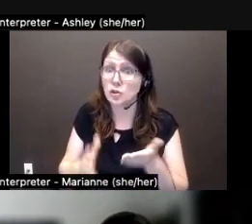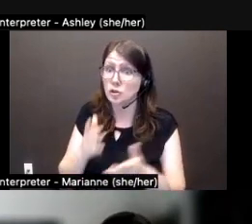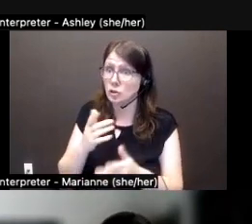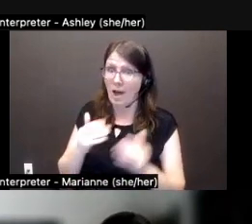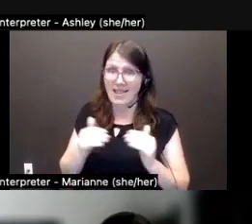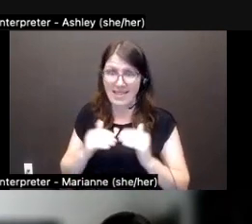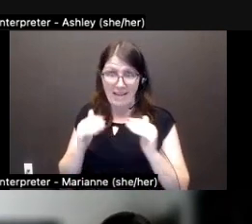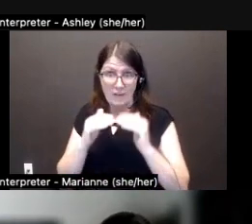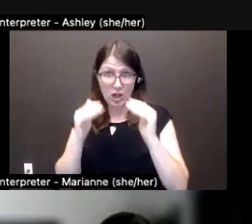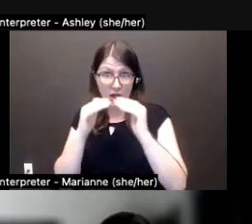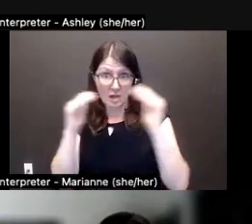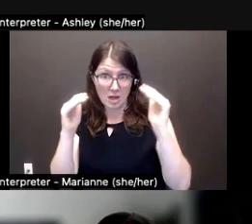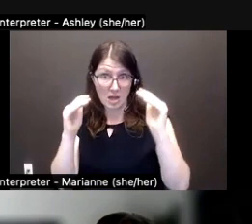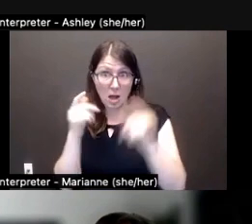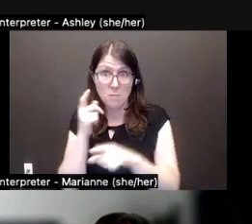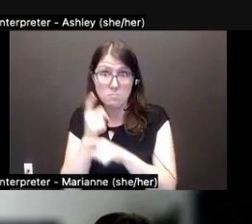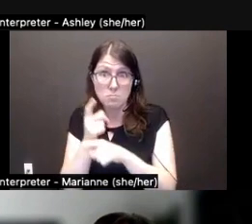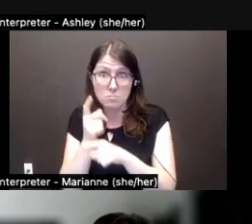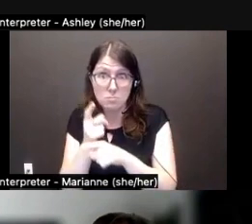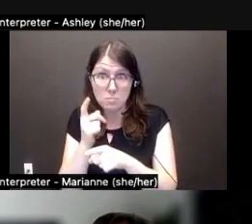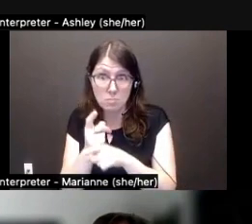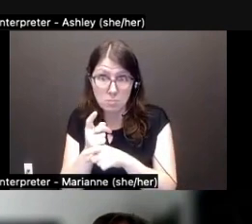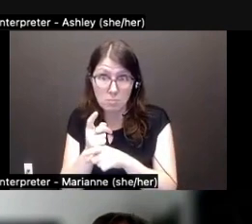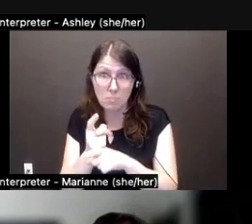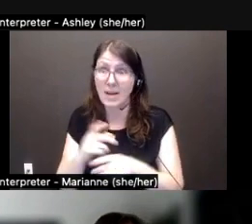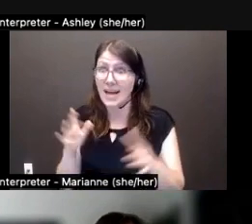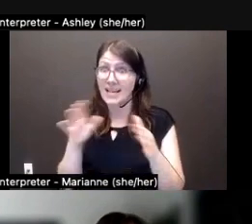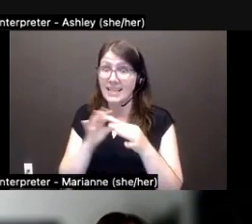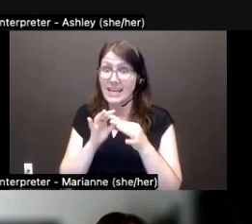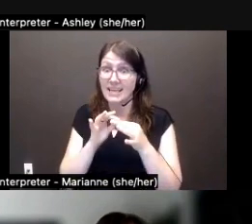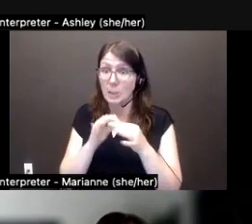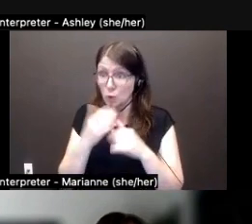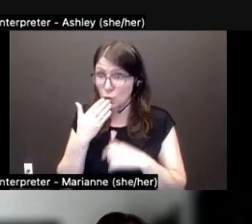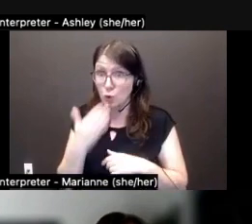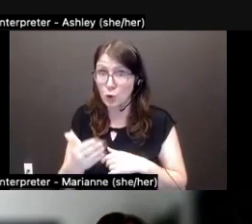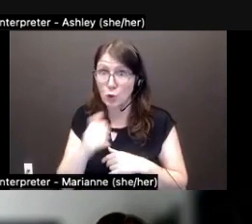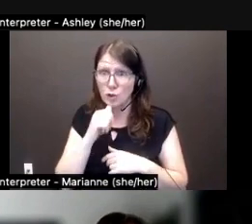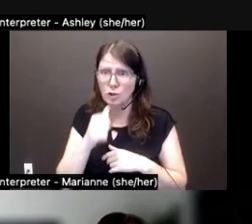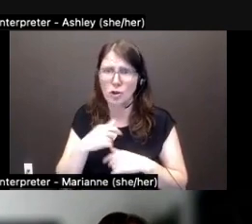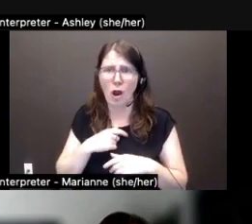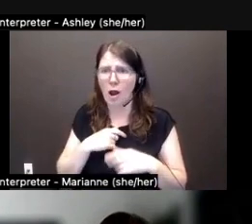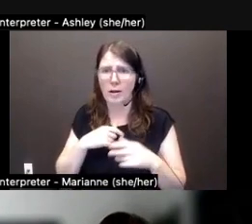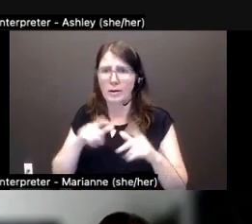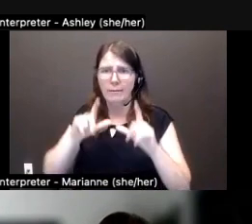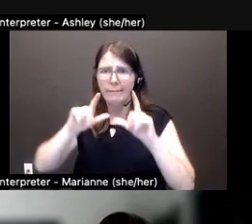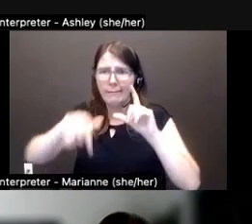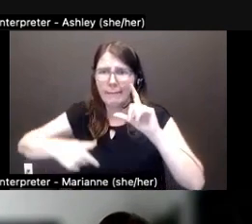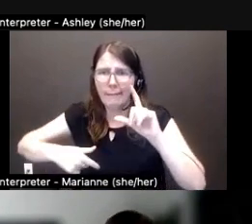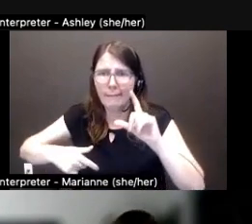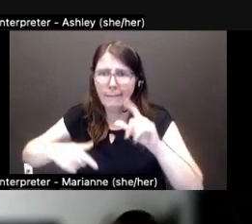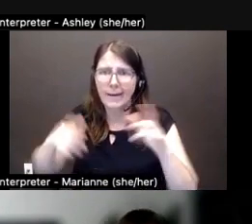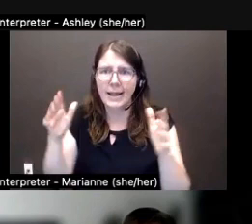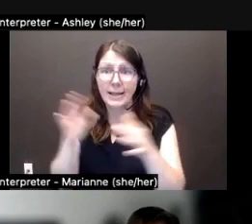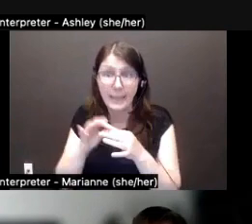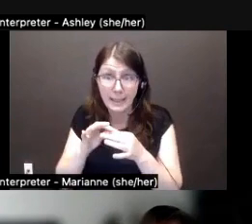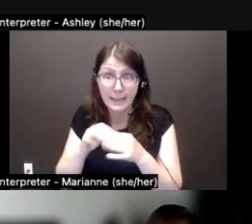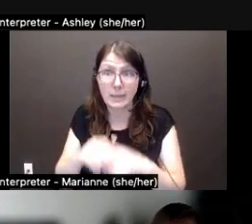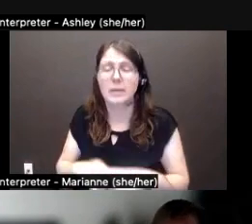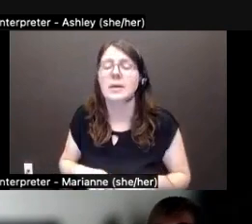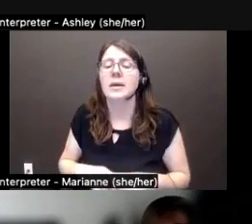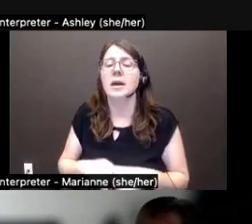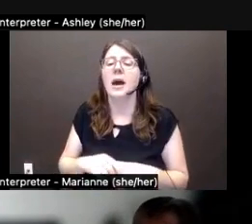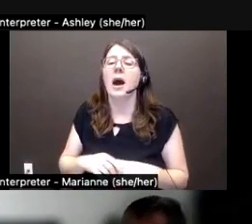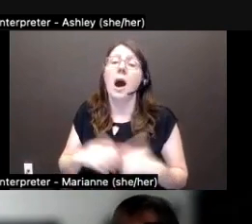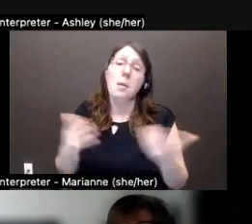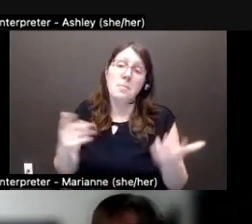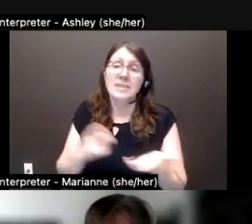the right links. It has one skill at a time. Sometimes we record a video and we realize, oh,